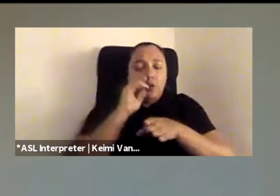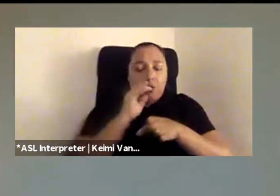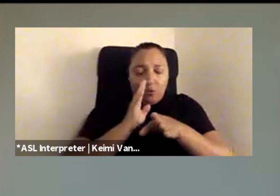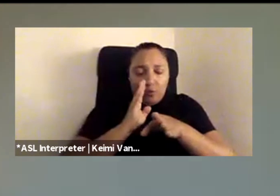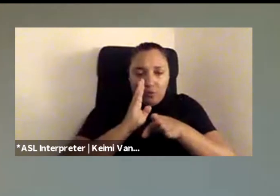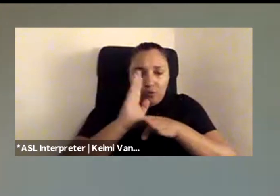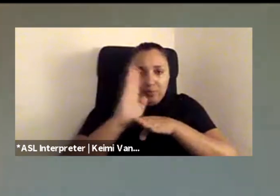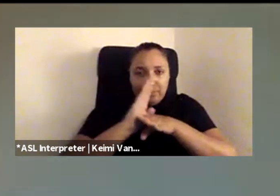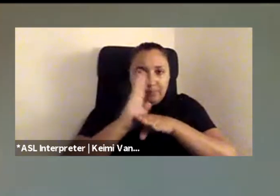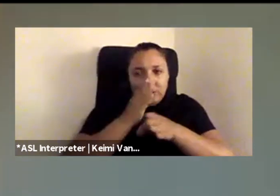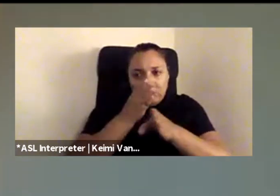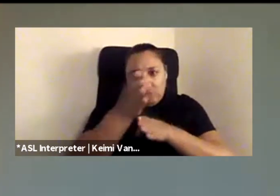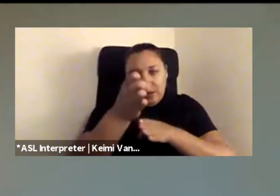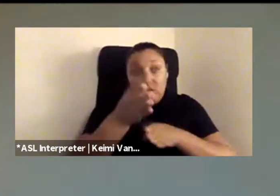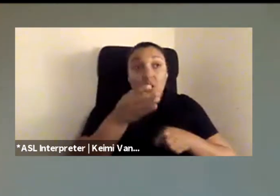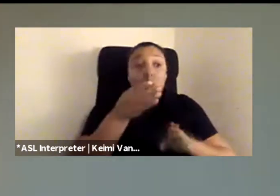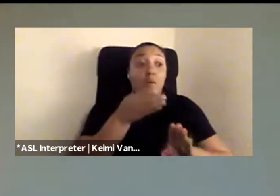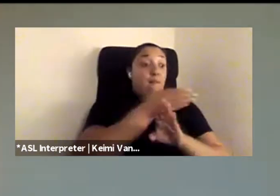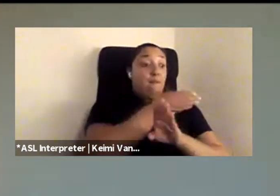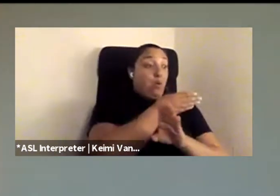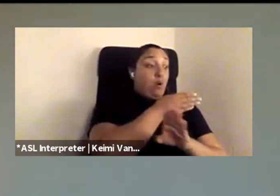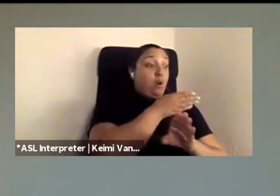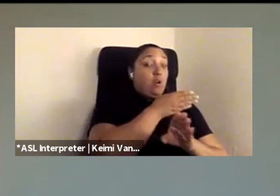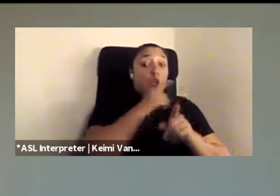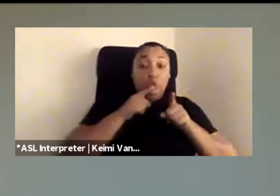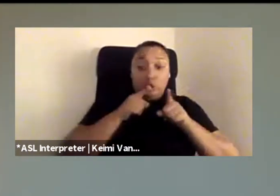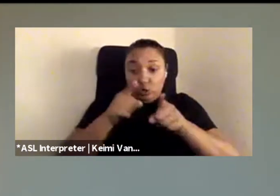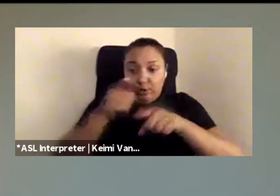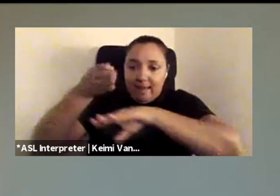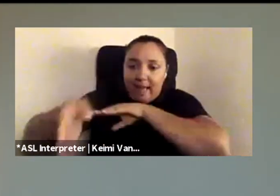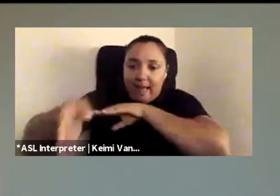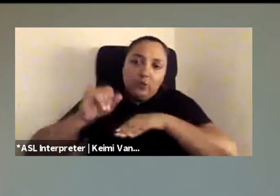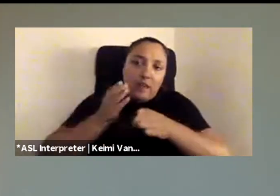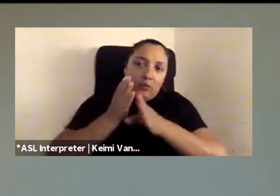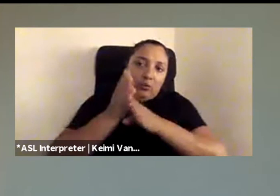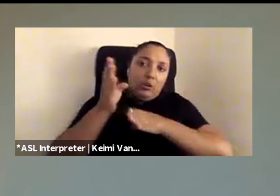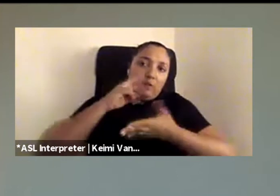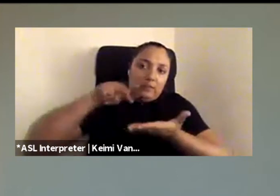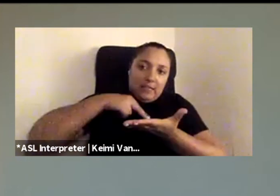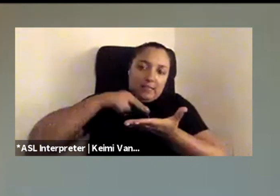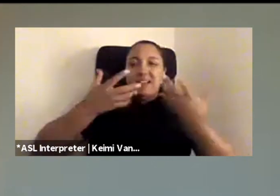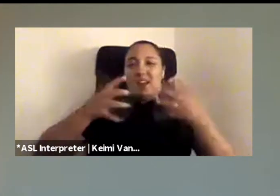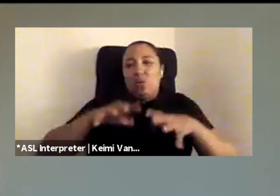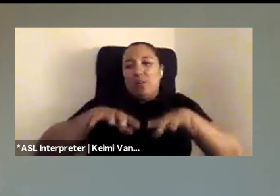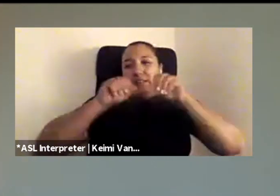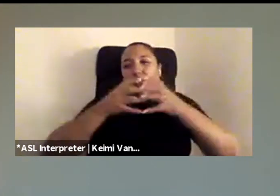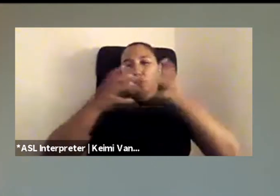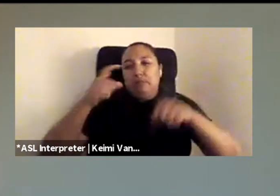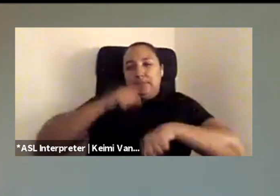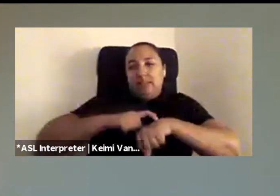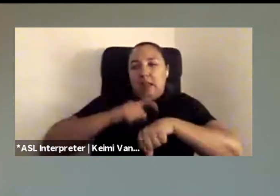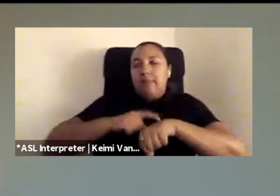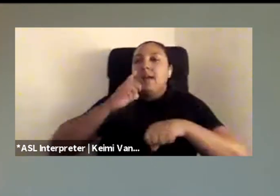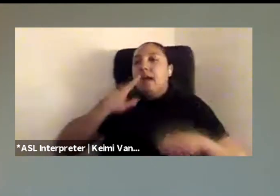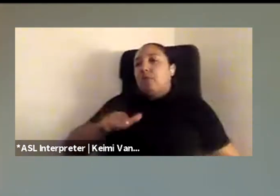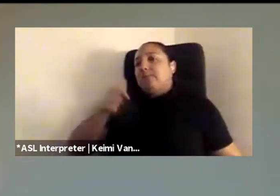performing career and after our performing career. So I'm not going to take too much more space. I'm going to pass it on